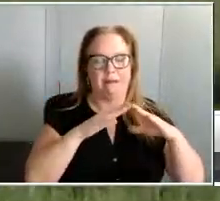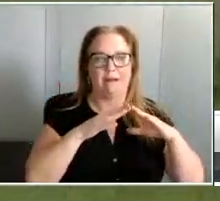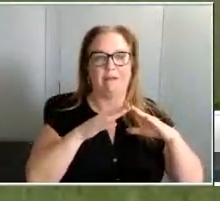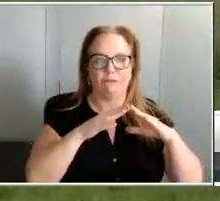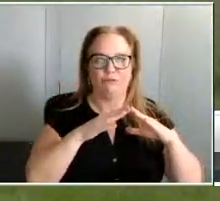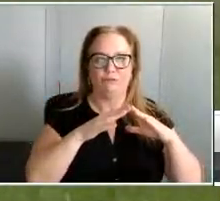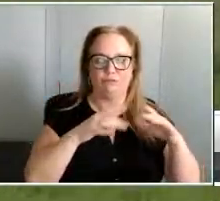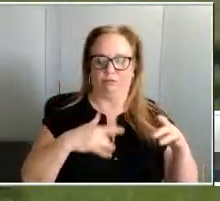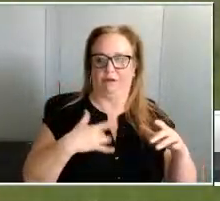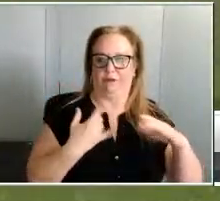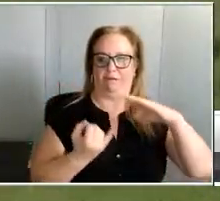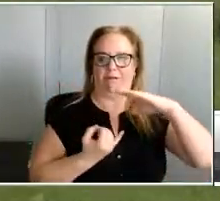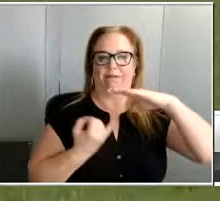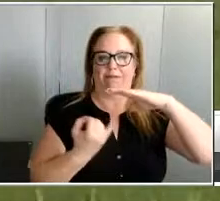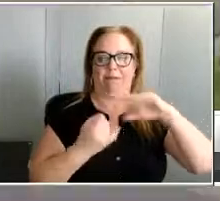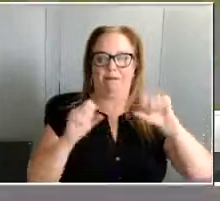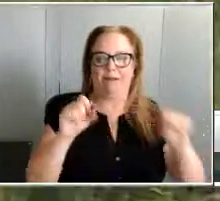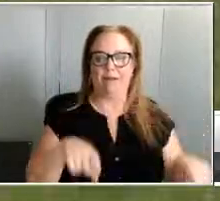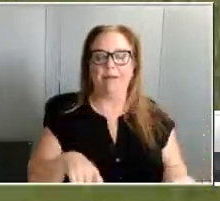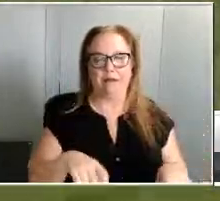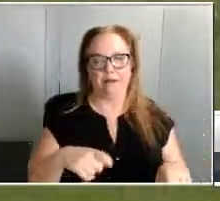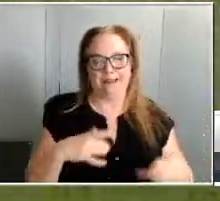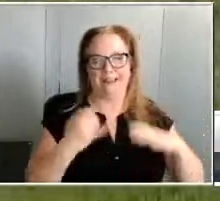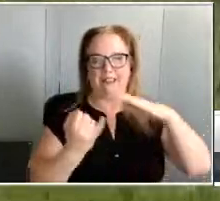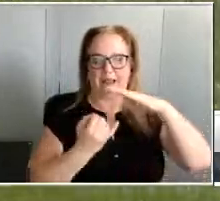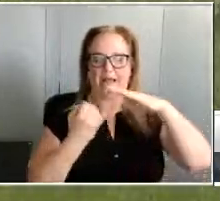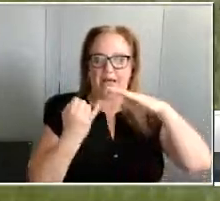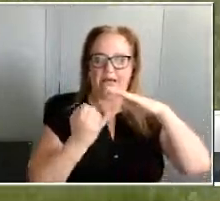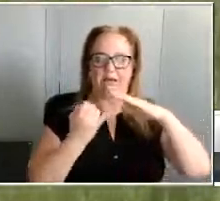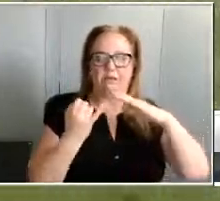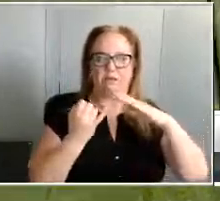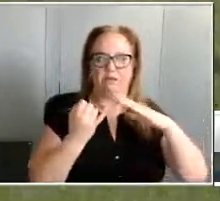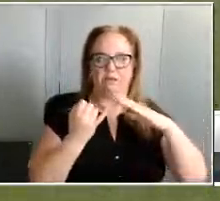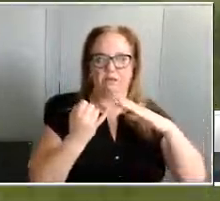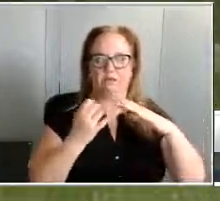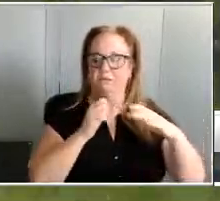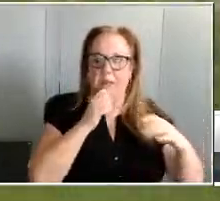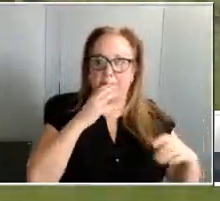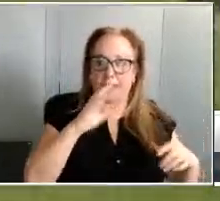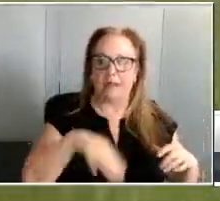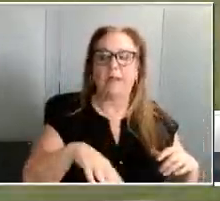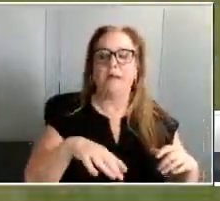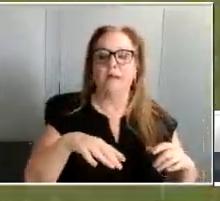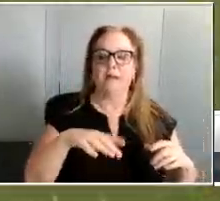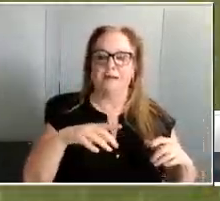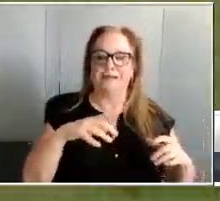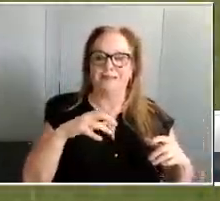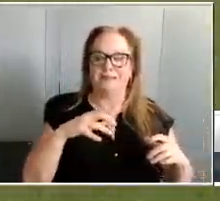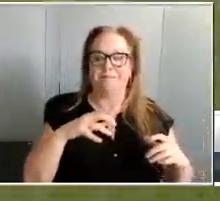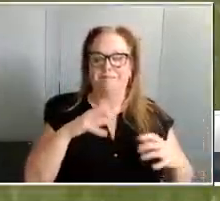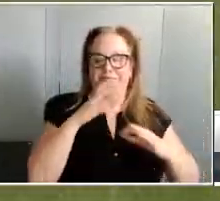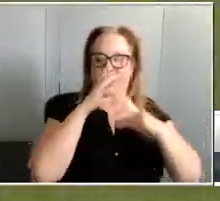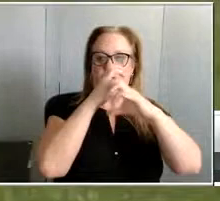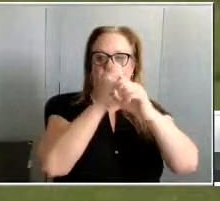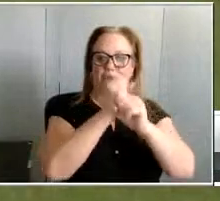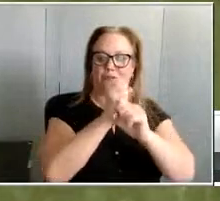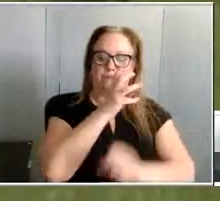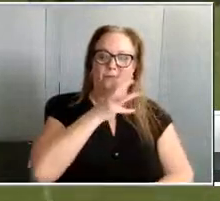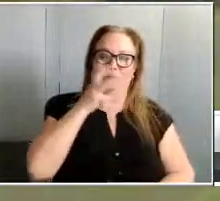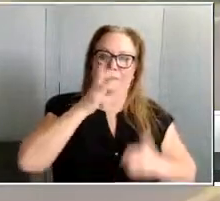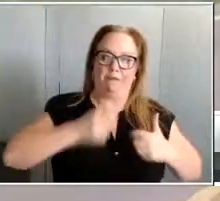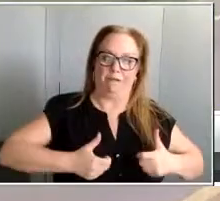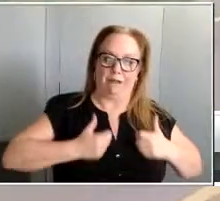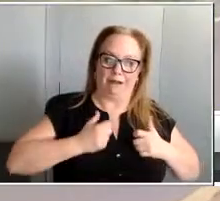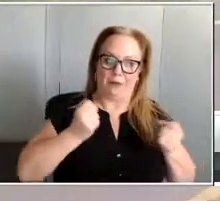feel a little isolated. That isolation isn't a bad thing. It's part of the appeal of rural life to many people. But